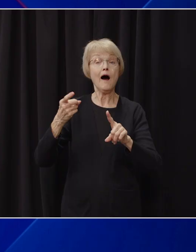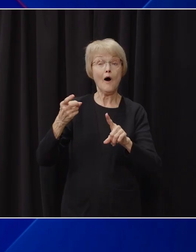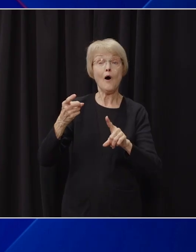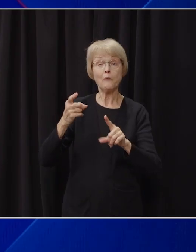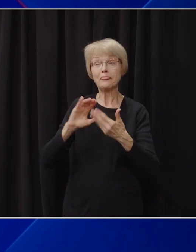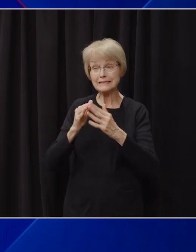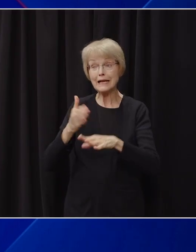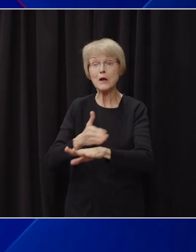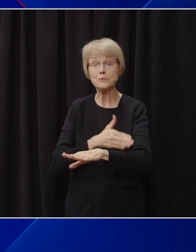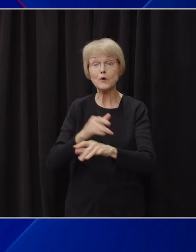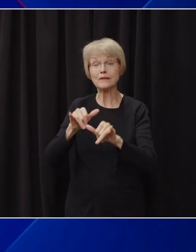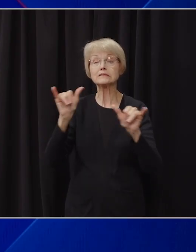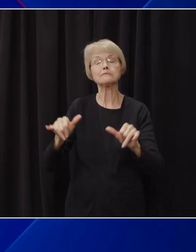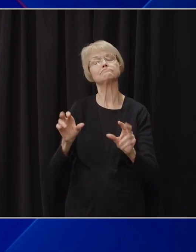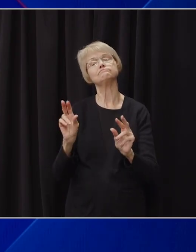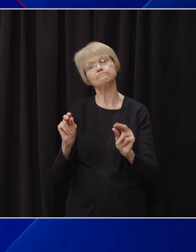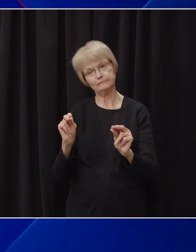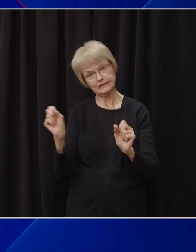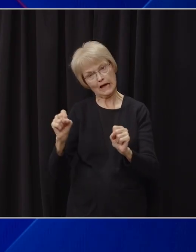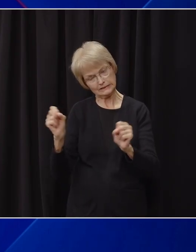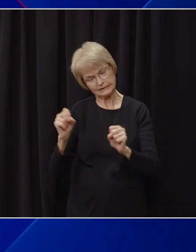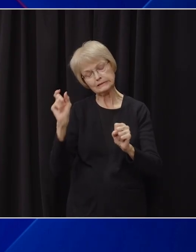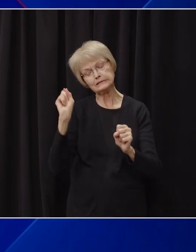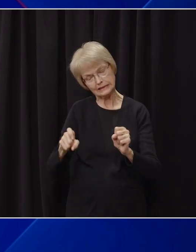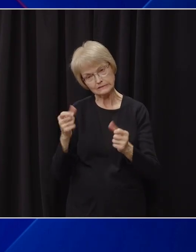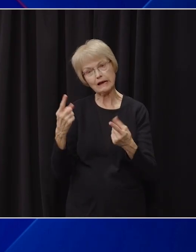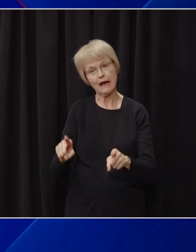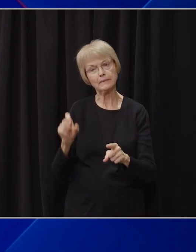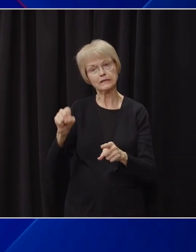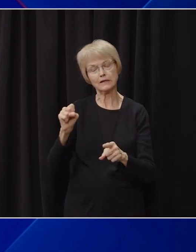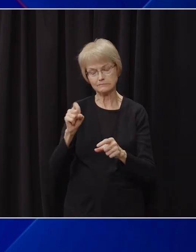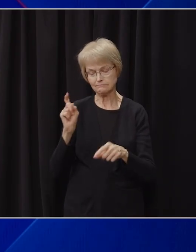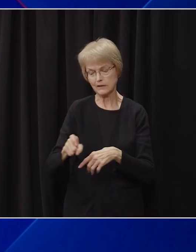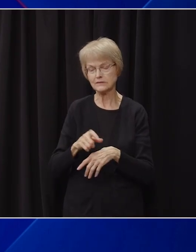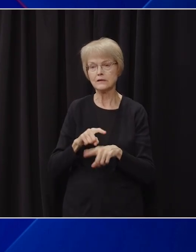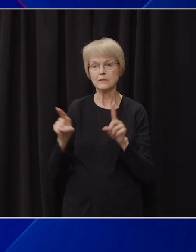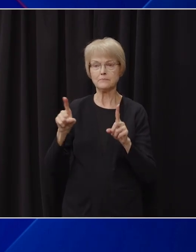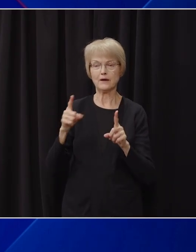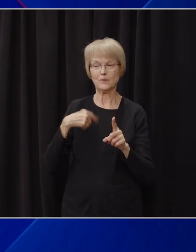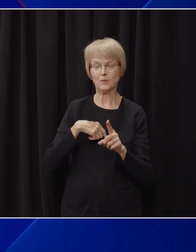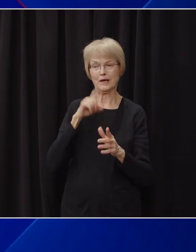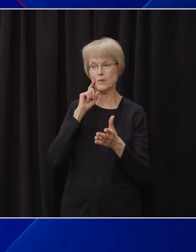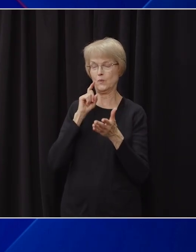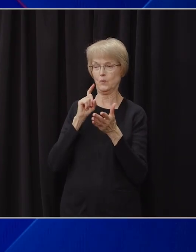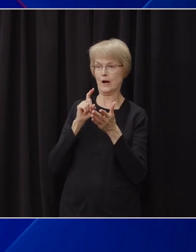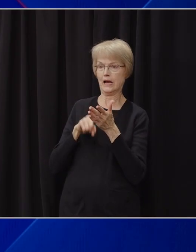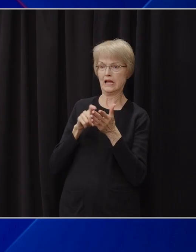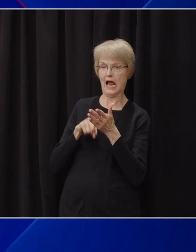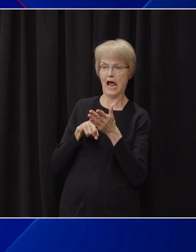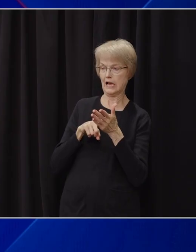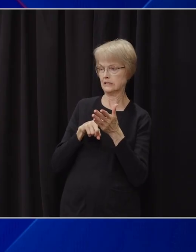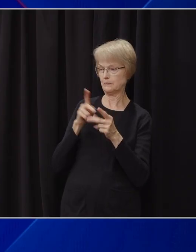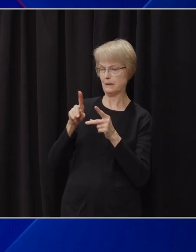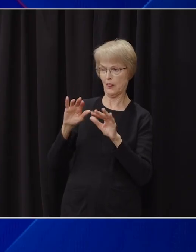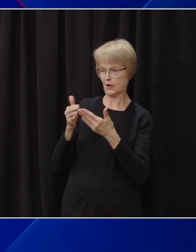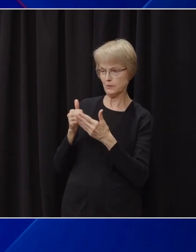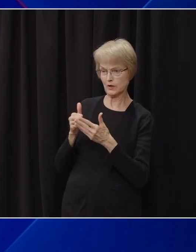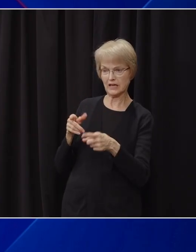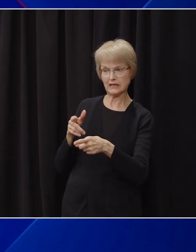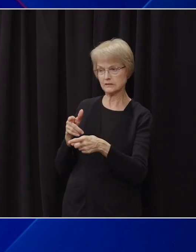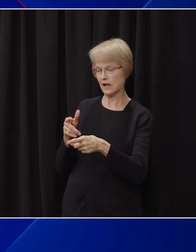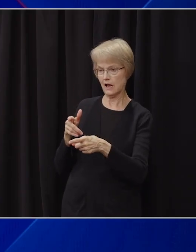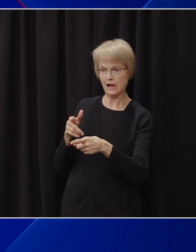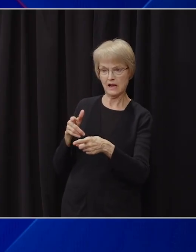improve the systems. It absolutely needs to happen. But I think all of us recognizing people in our communities that don't have the